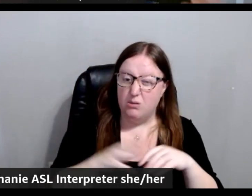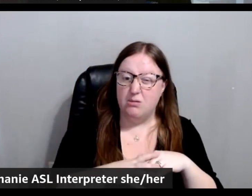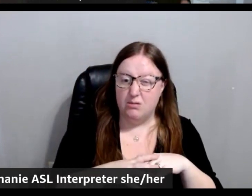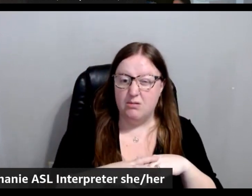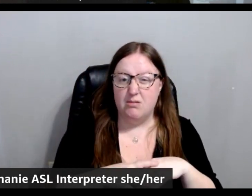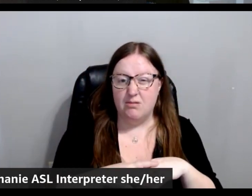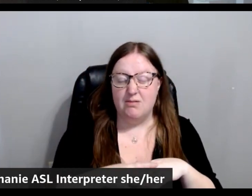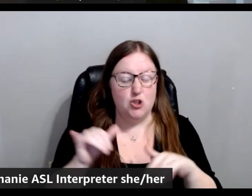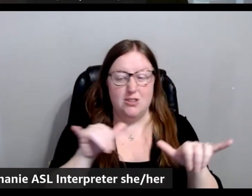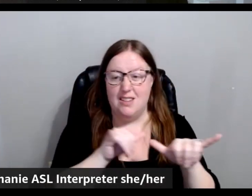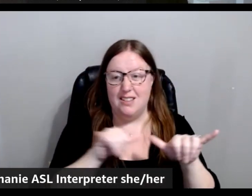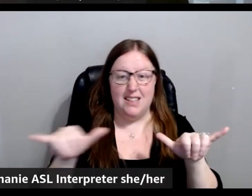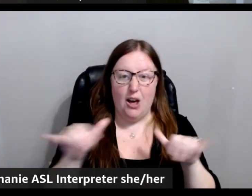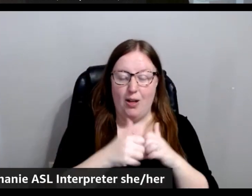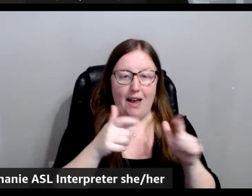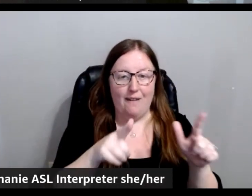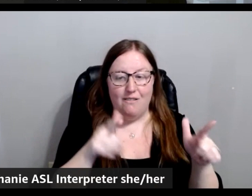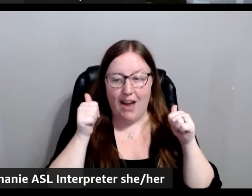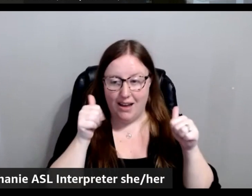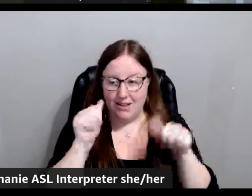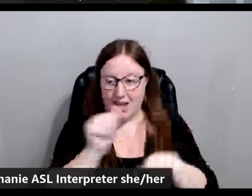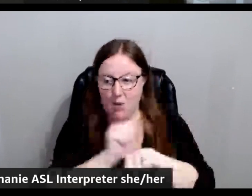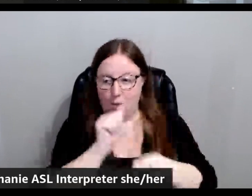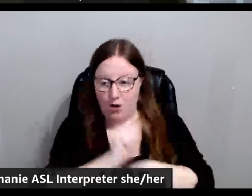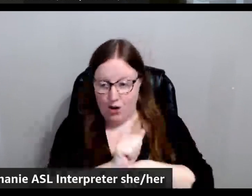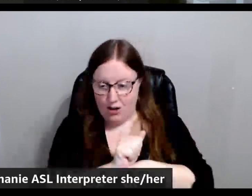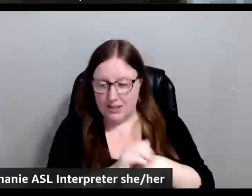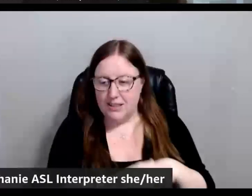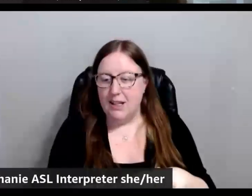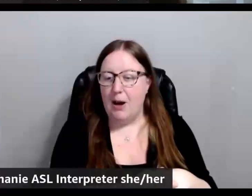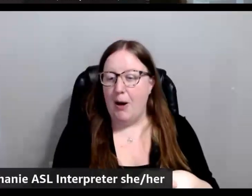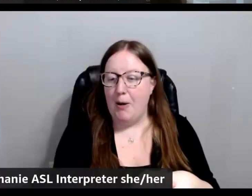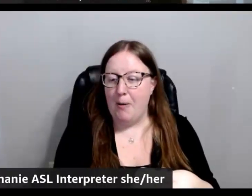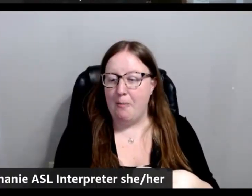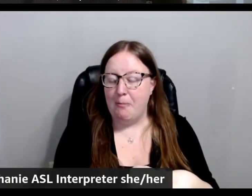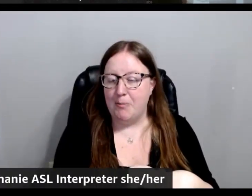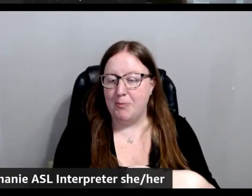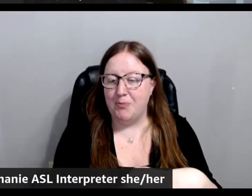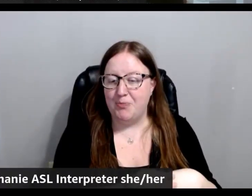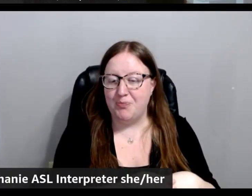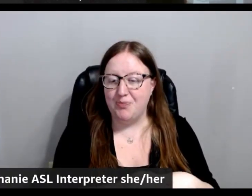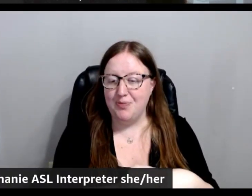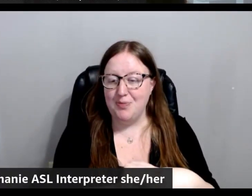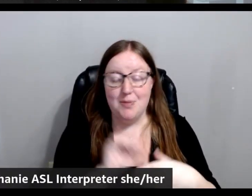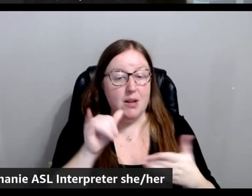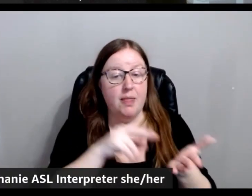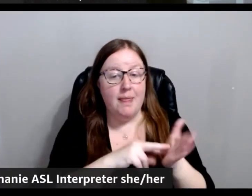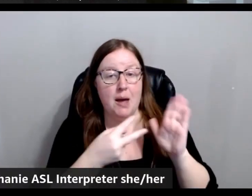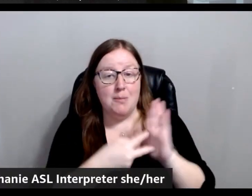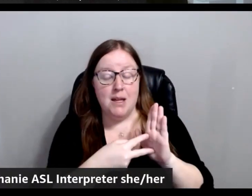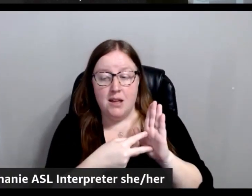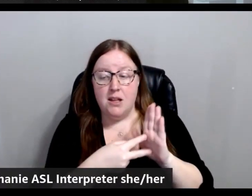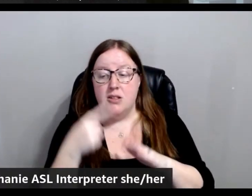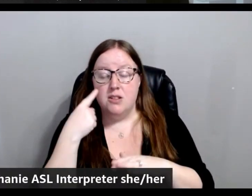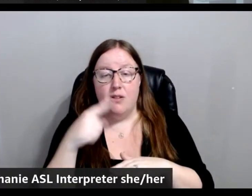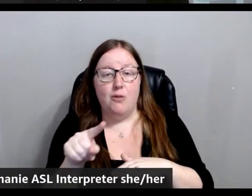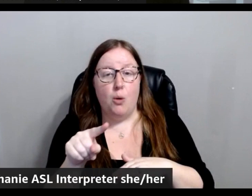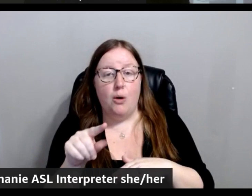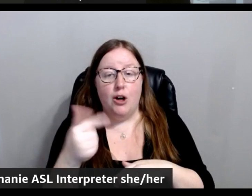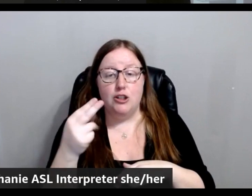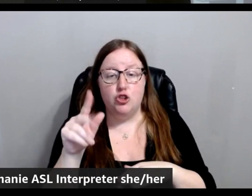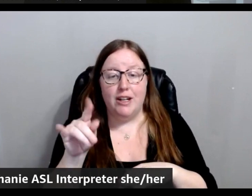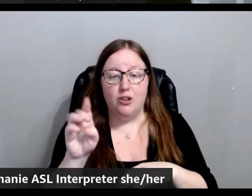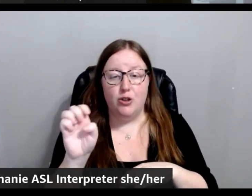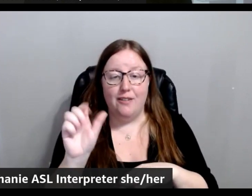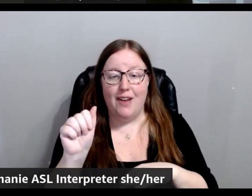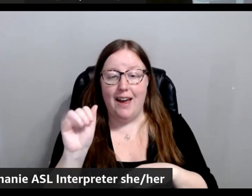you the scale of how fast this thing works. And what this means, especially for generative AI